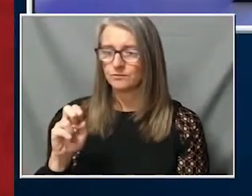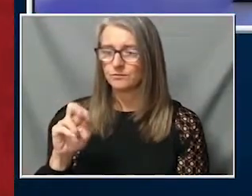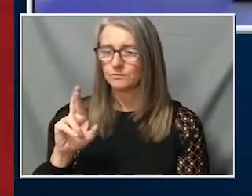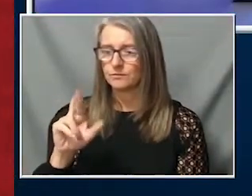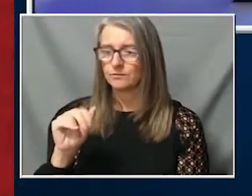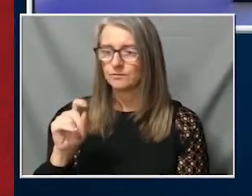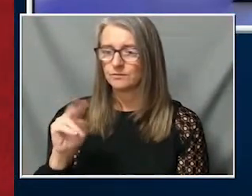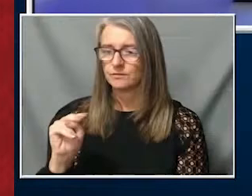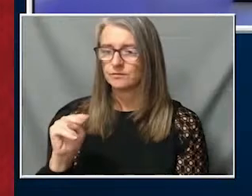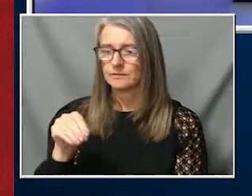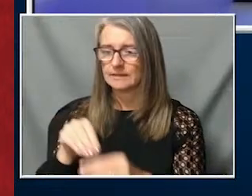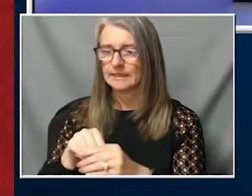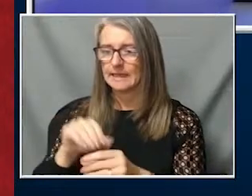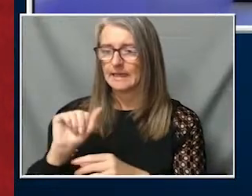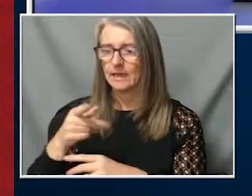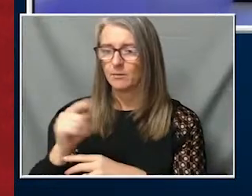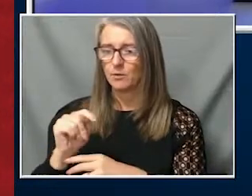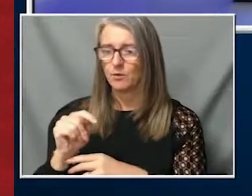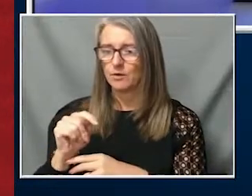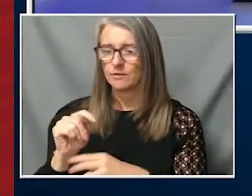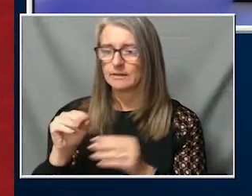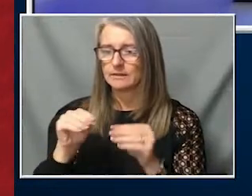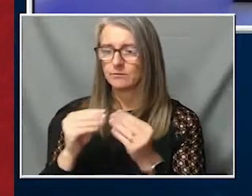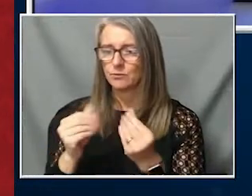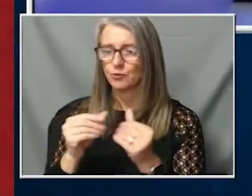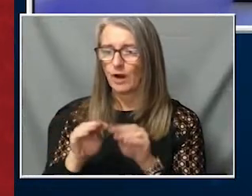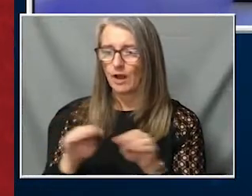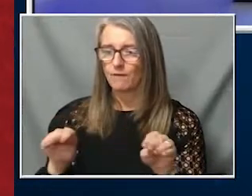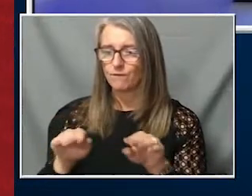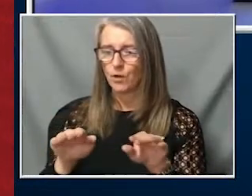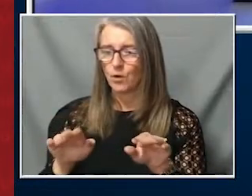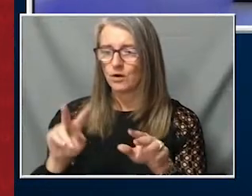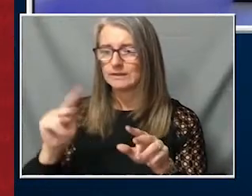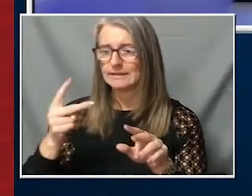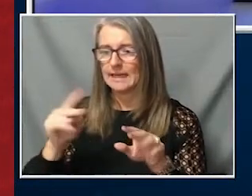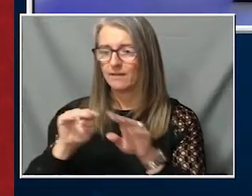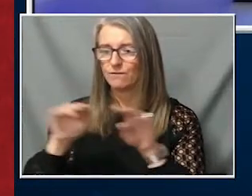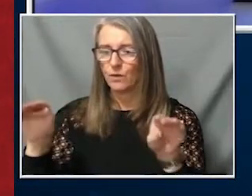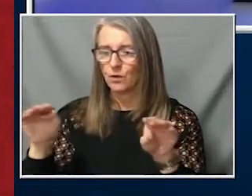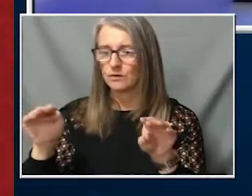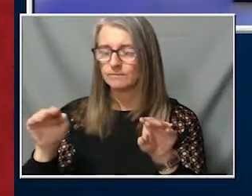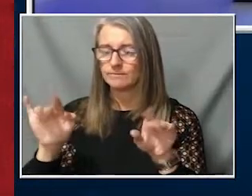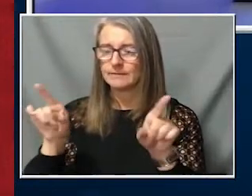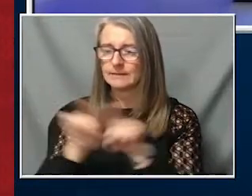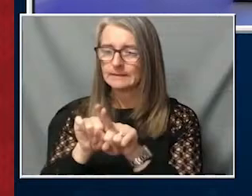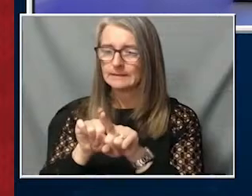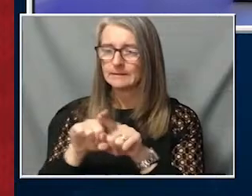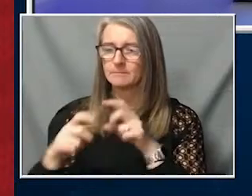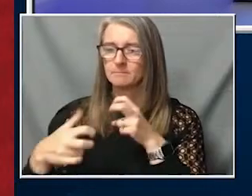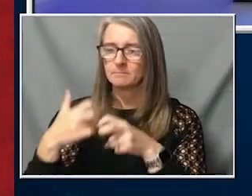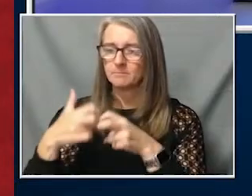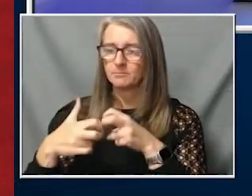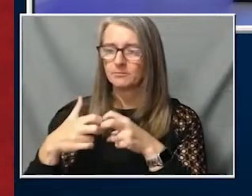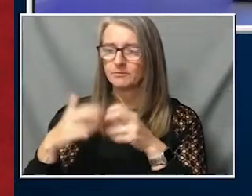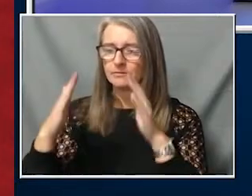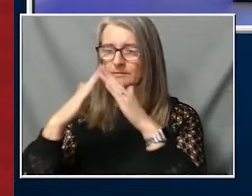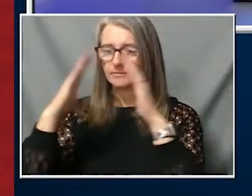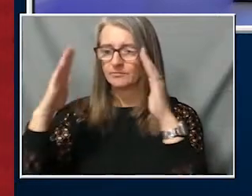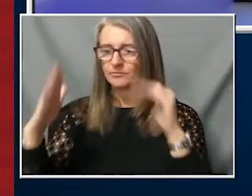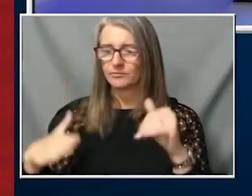an apartment on a ground floor versus maybe a second floor? Is it the same as a